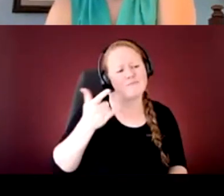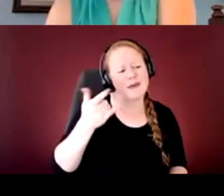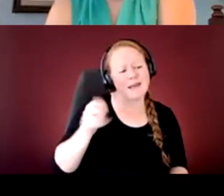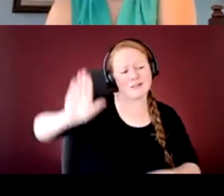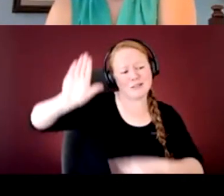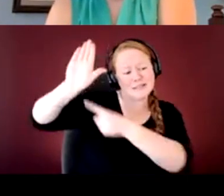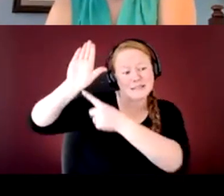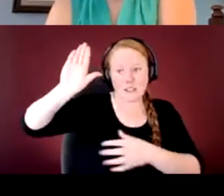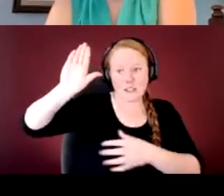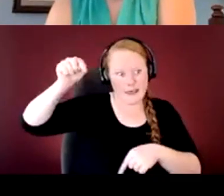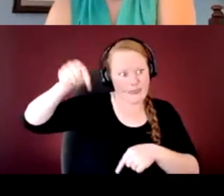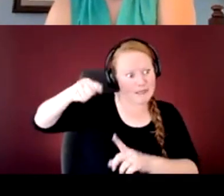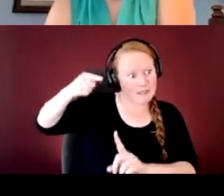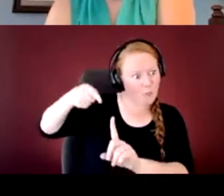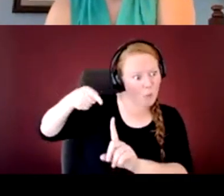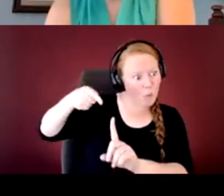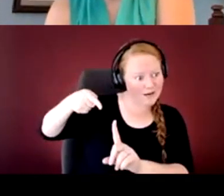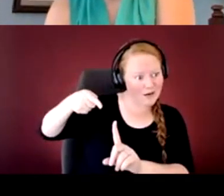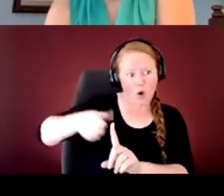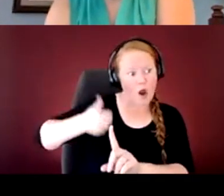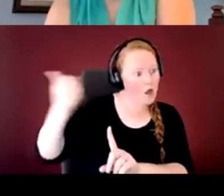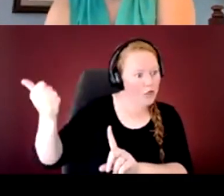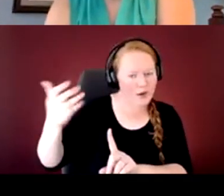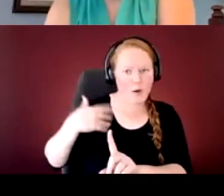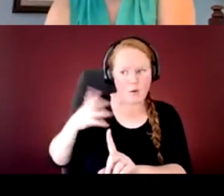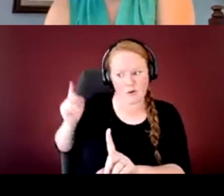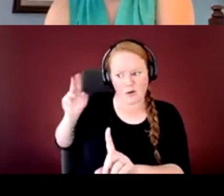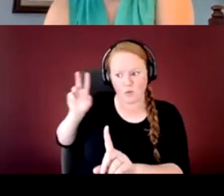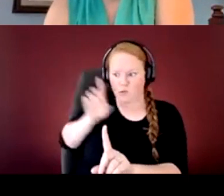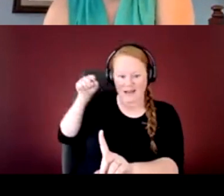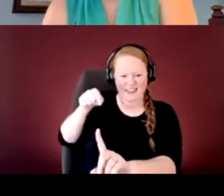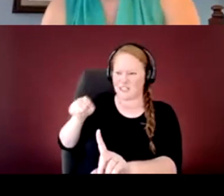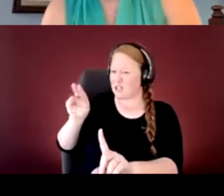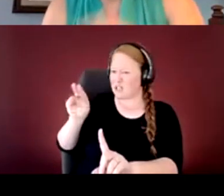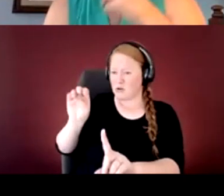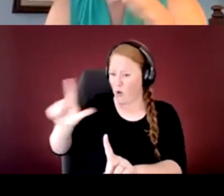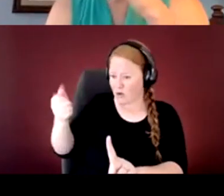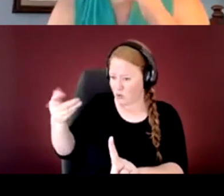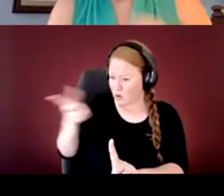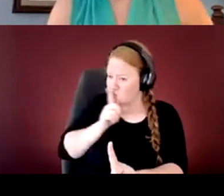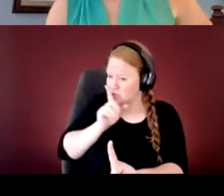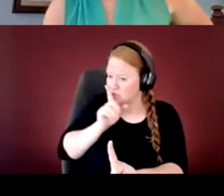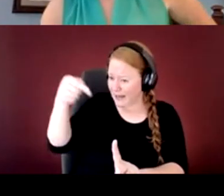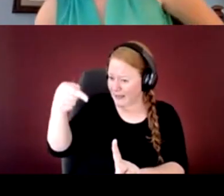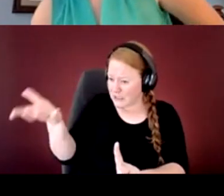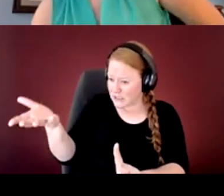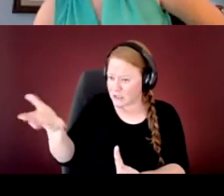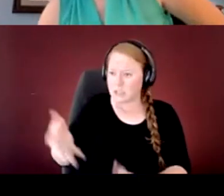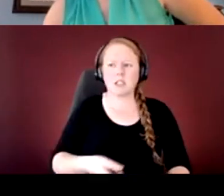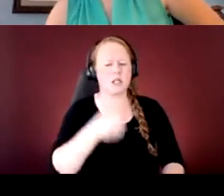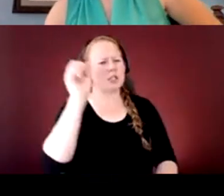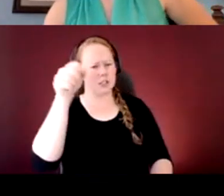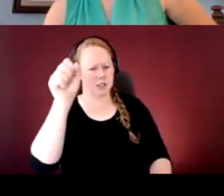to this point first? Is there anybody? Noel, do you want to respond to this at all? Yeah, I think we'll